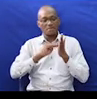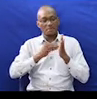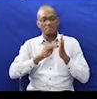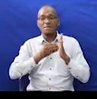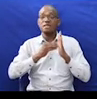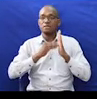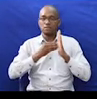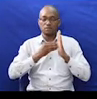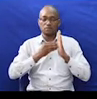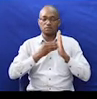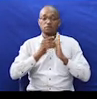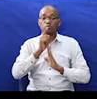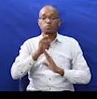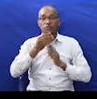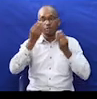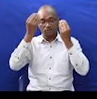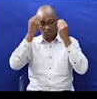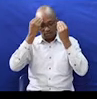studies